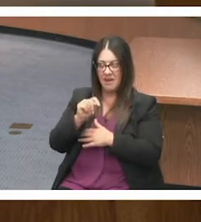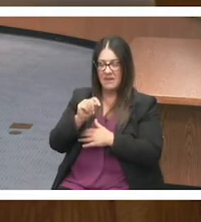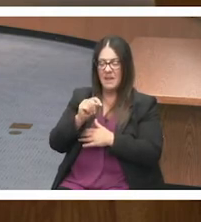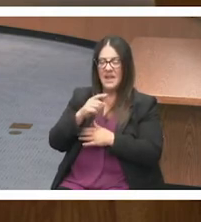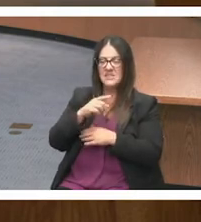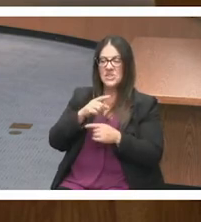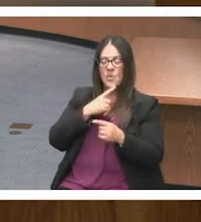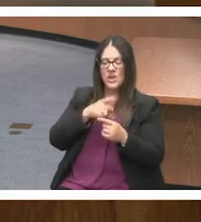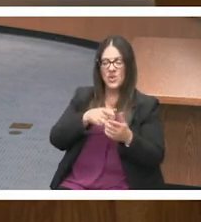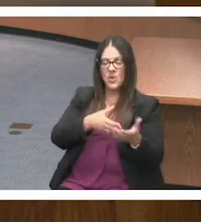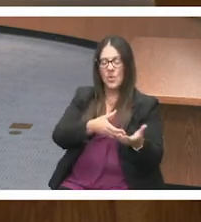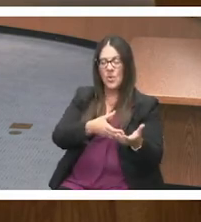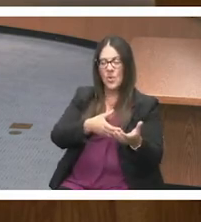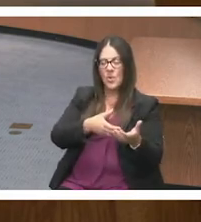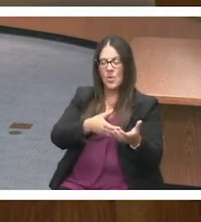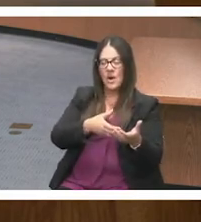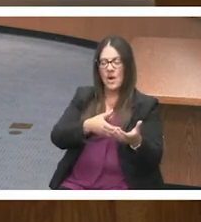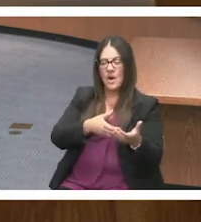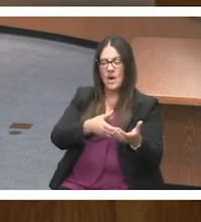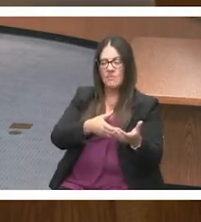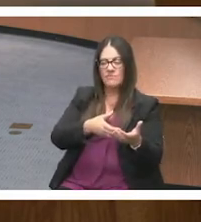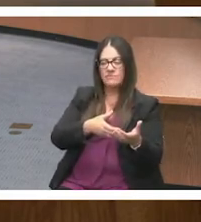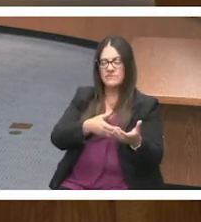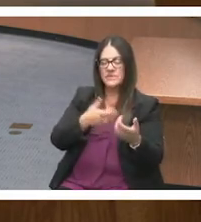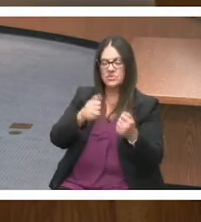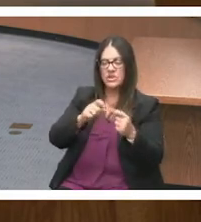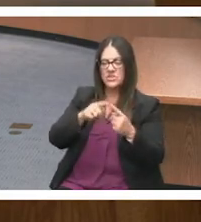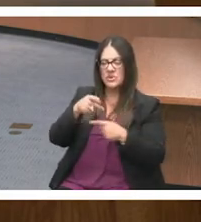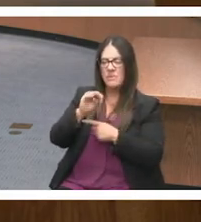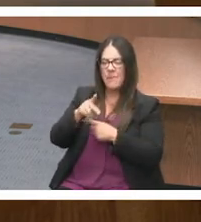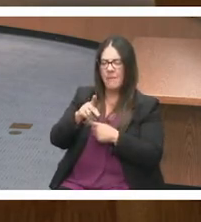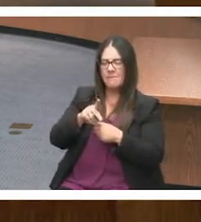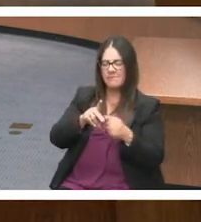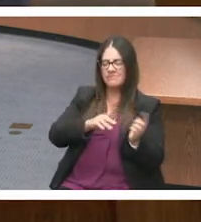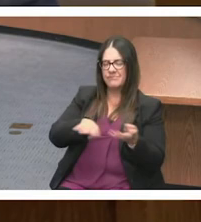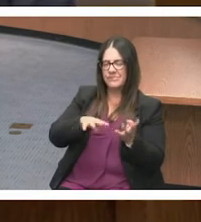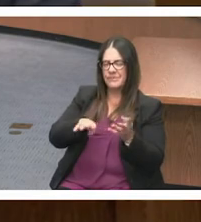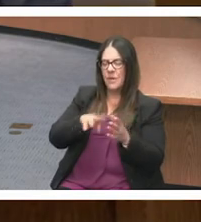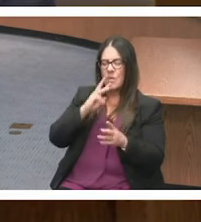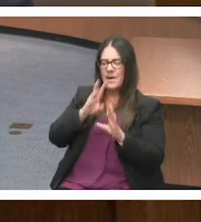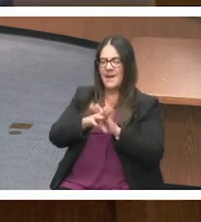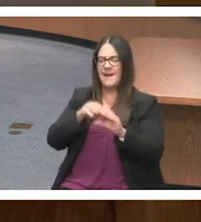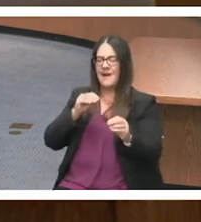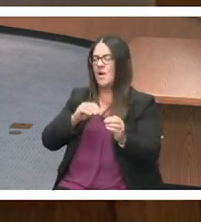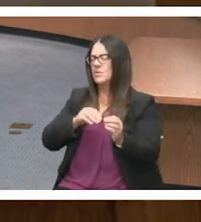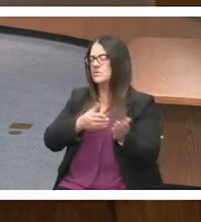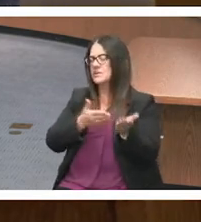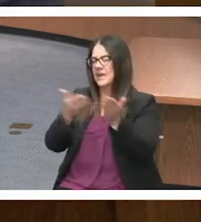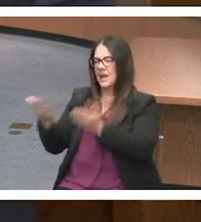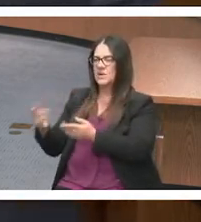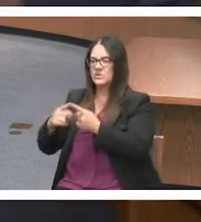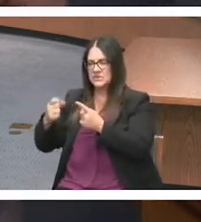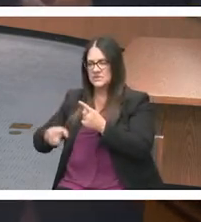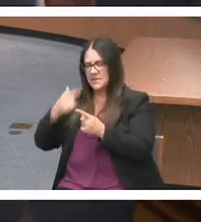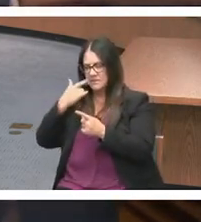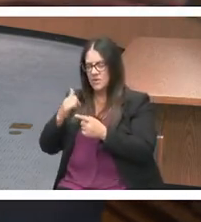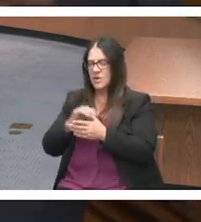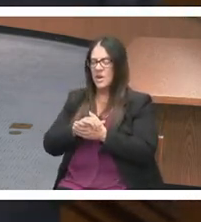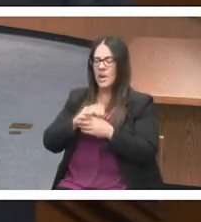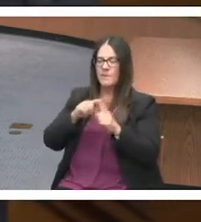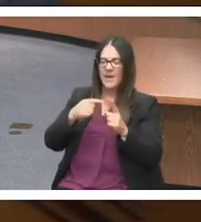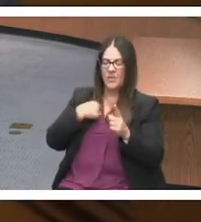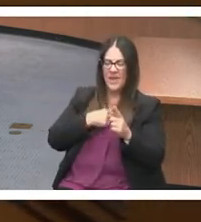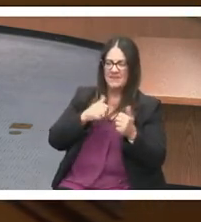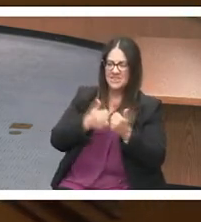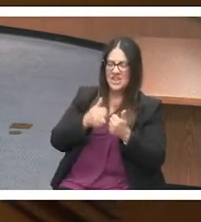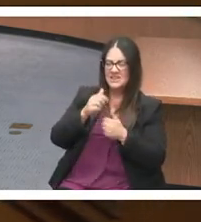the endangered species that we have, fish endangered species, rely on the Bay Delta. The salmon migrate through. Then we